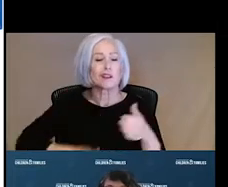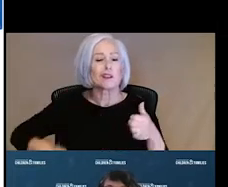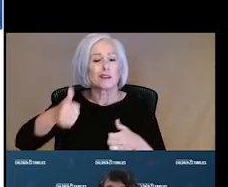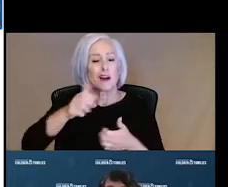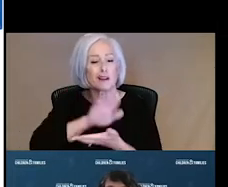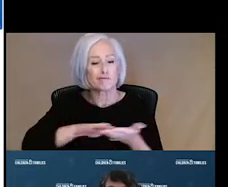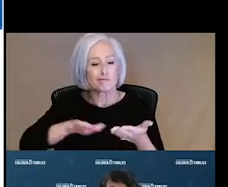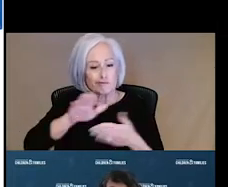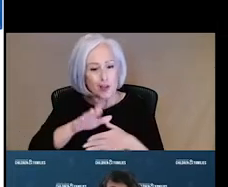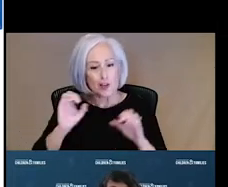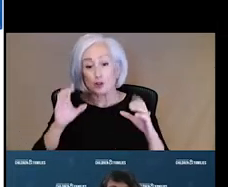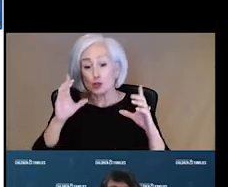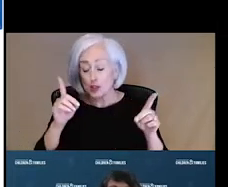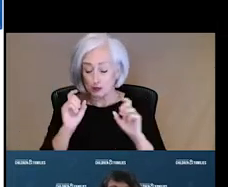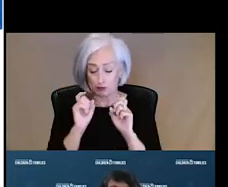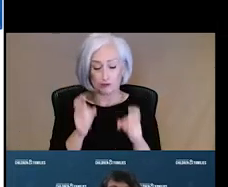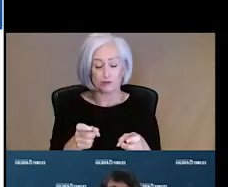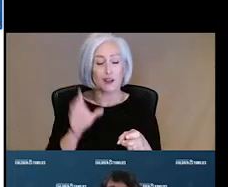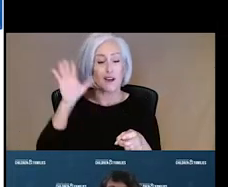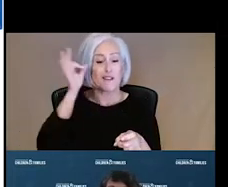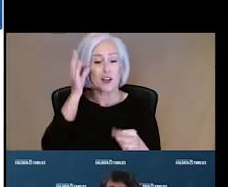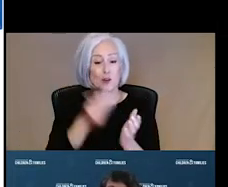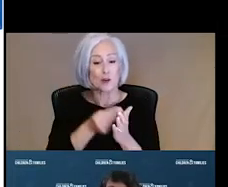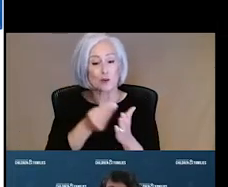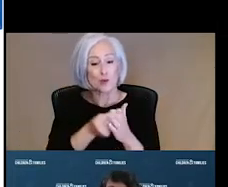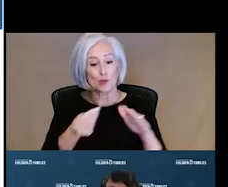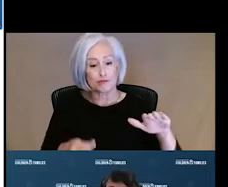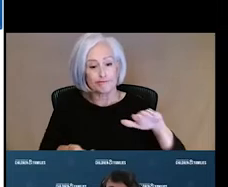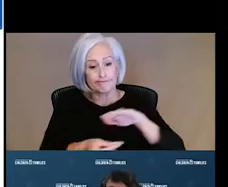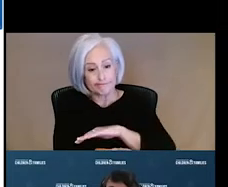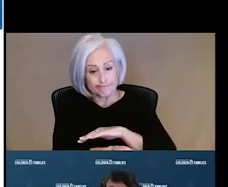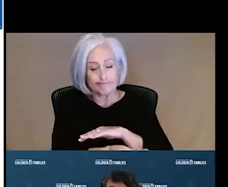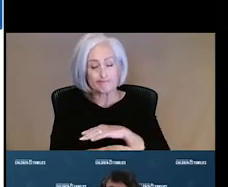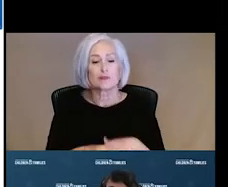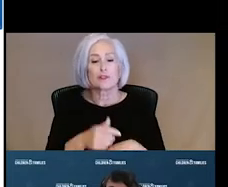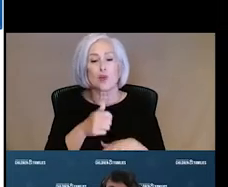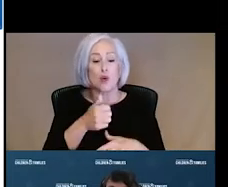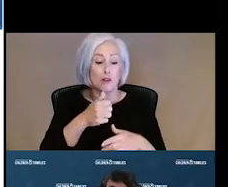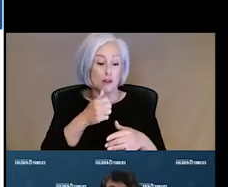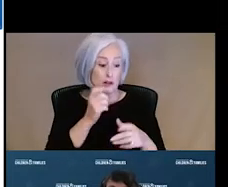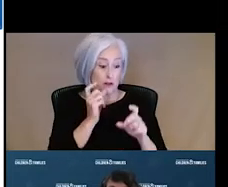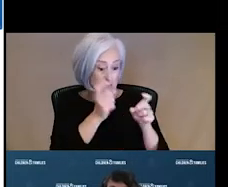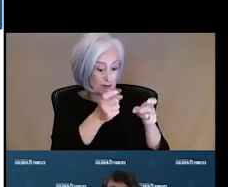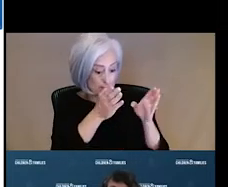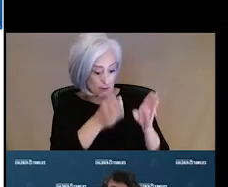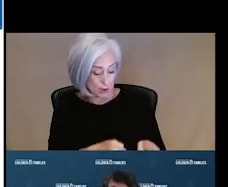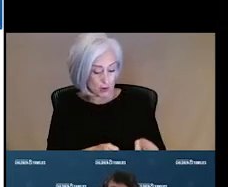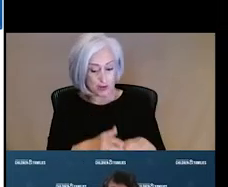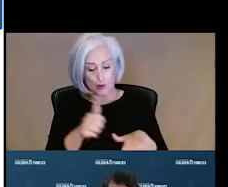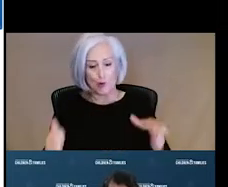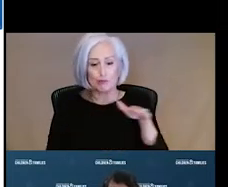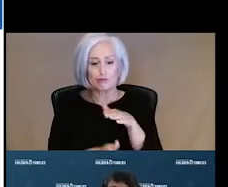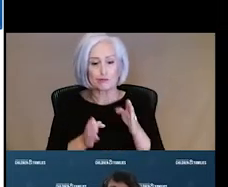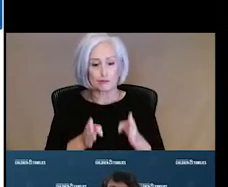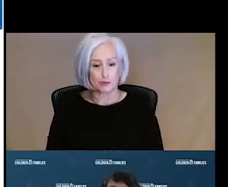that carries out a federal award as a recipient or a subrecipient. Now, I'll get those definitions in the chat, but I'm going to hand it back over to